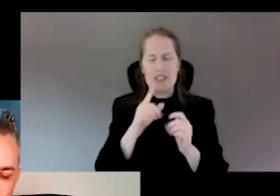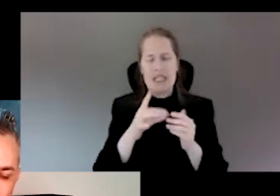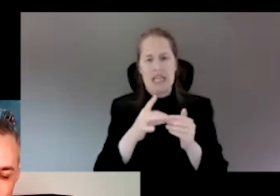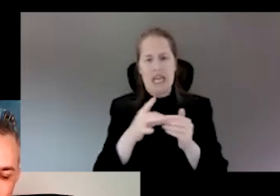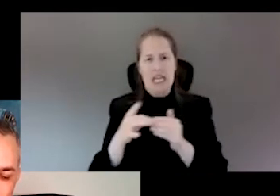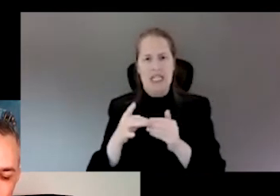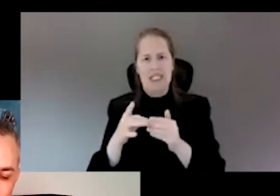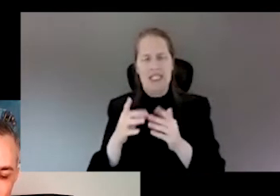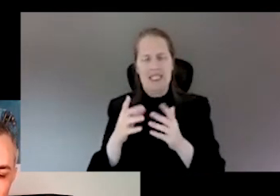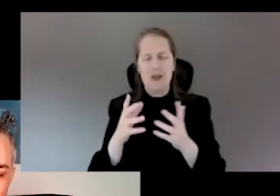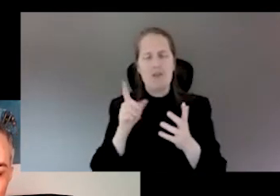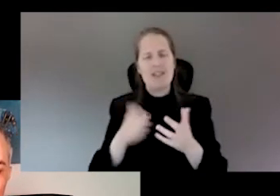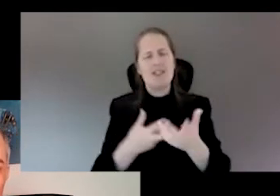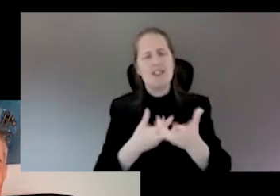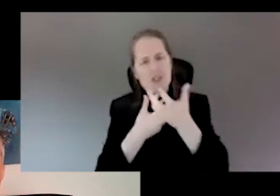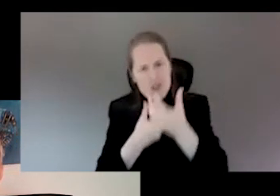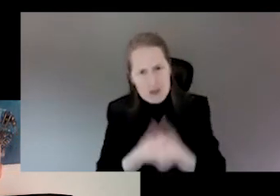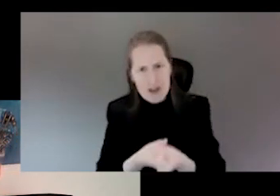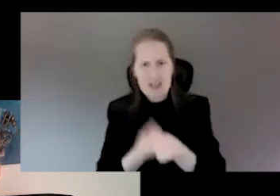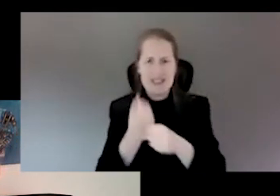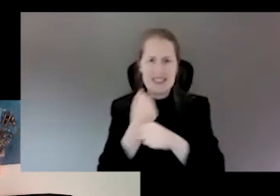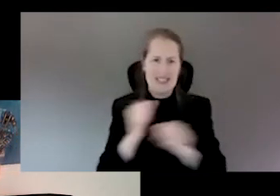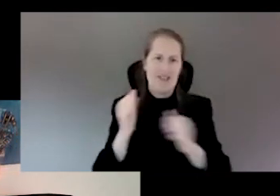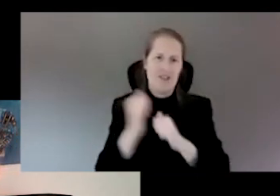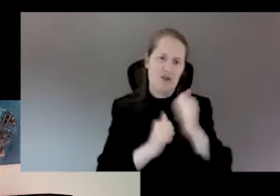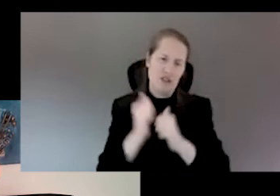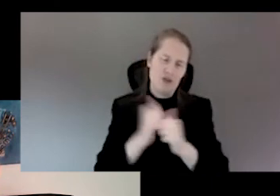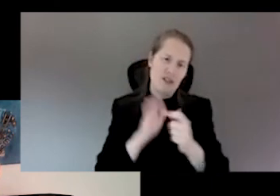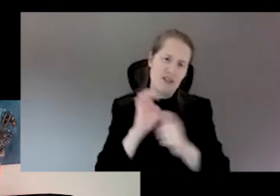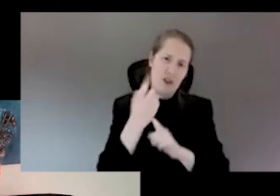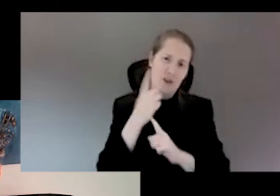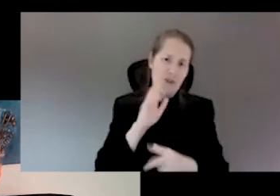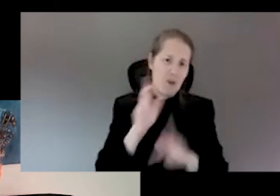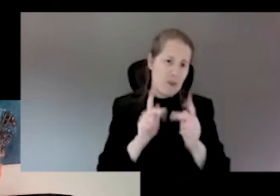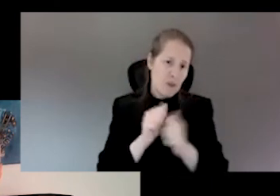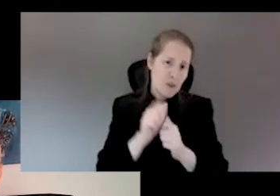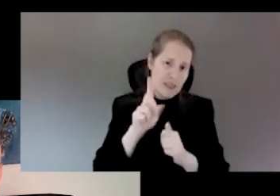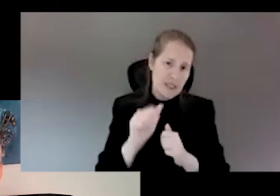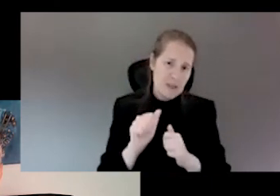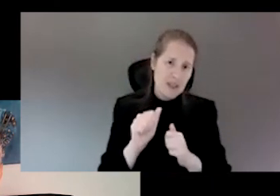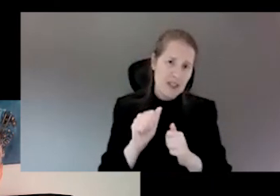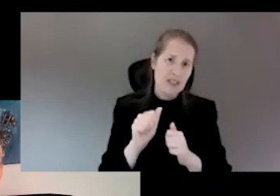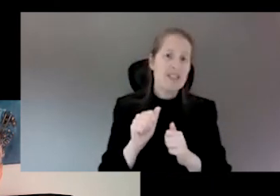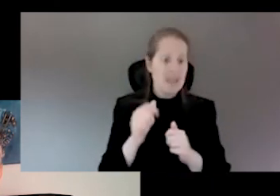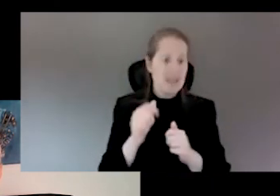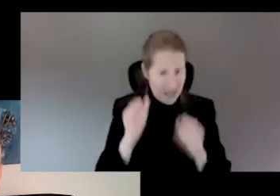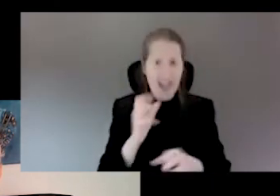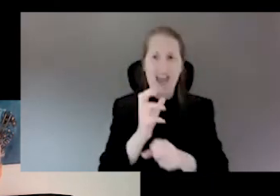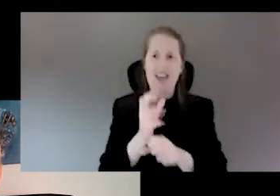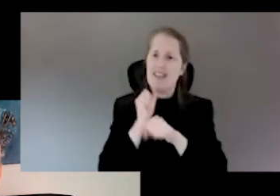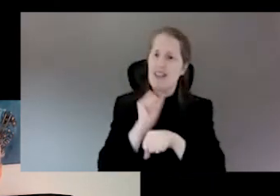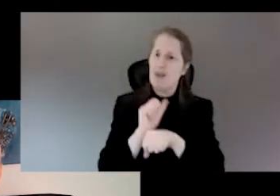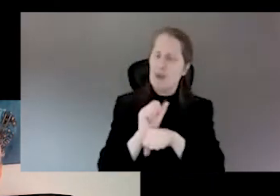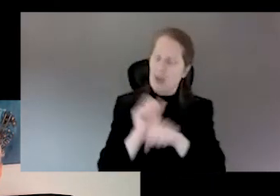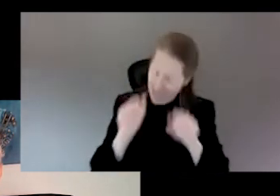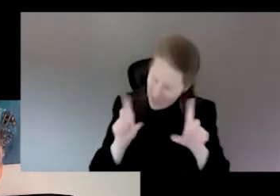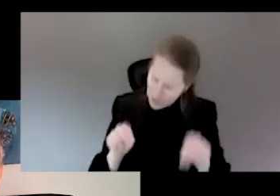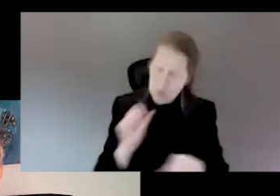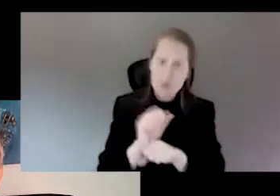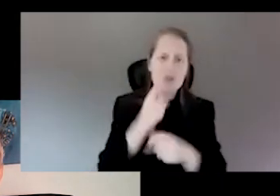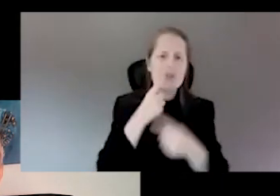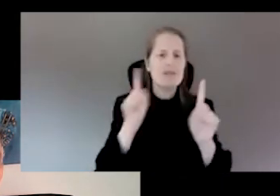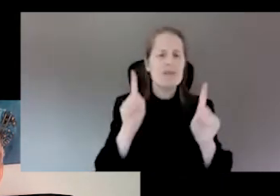trusted and safety structure and environment for people with disabilities to get the job. Also, opportunities